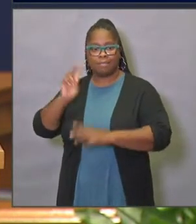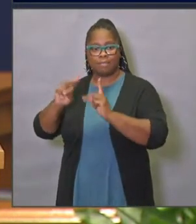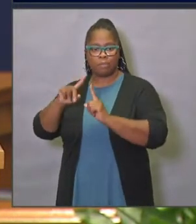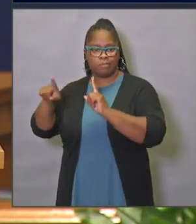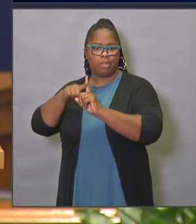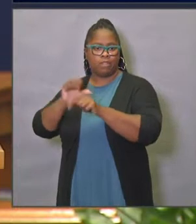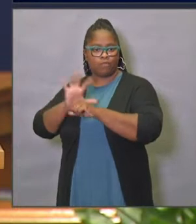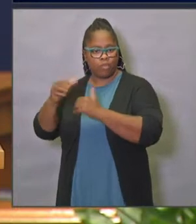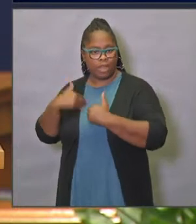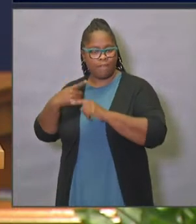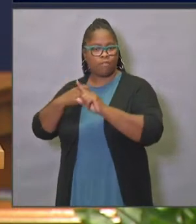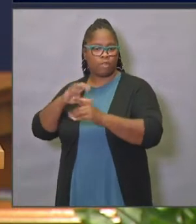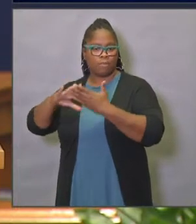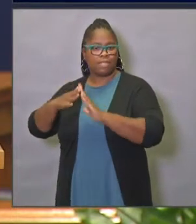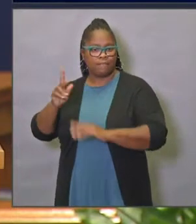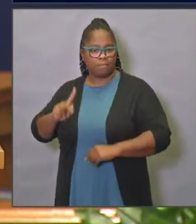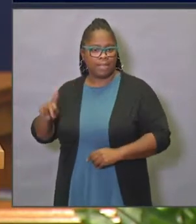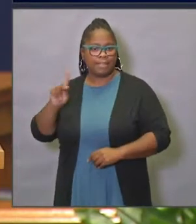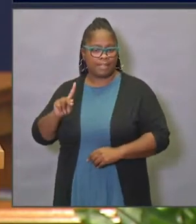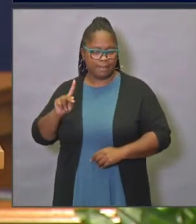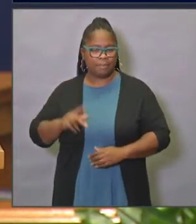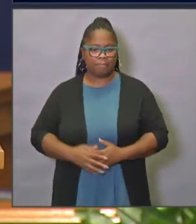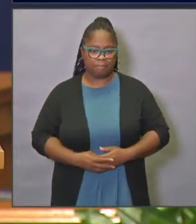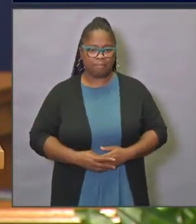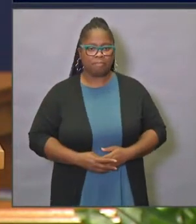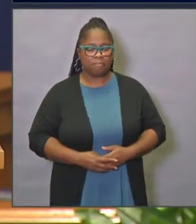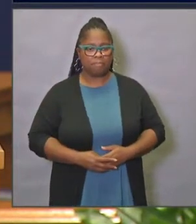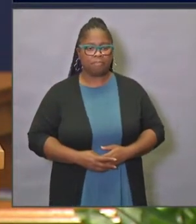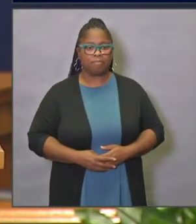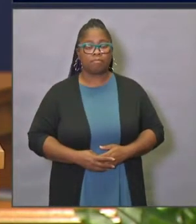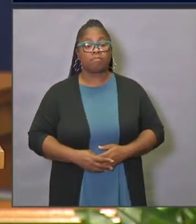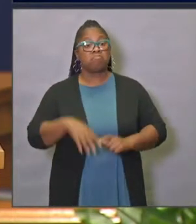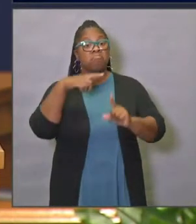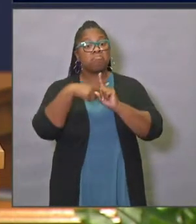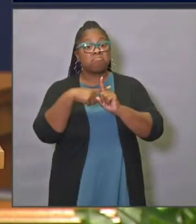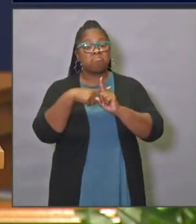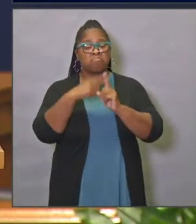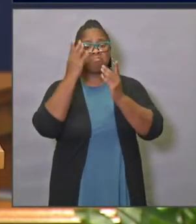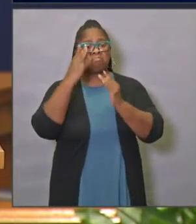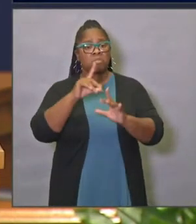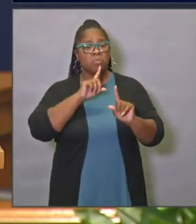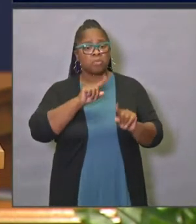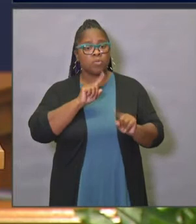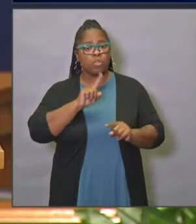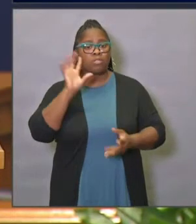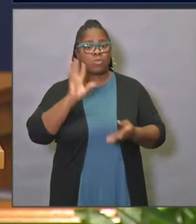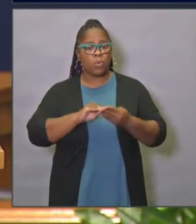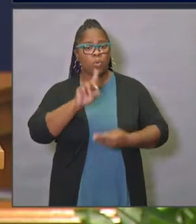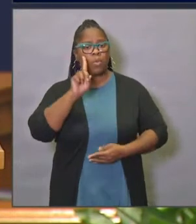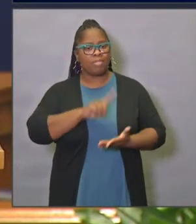2,536 cases reported by the City of Pasadena. We're also reporting a total of